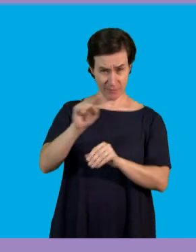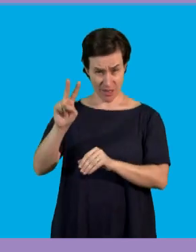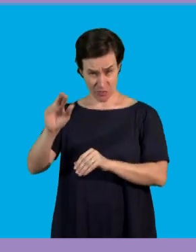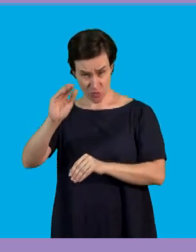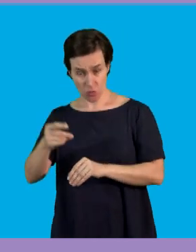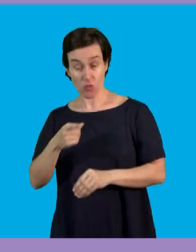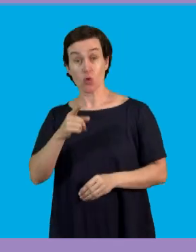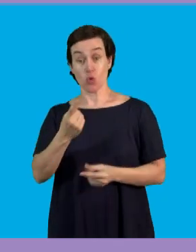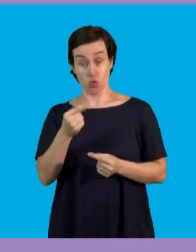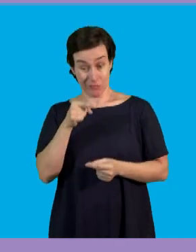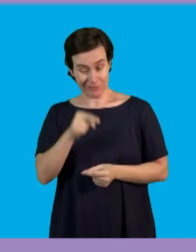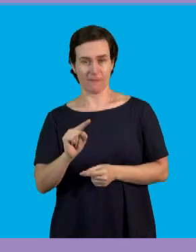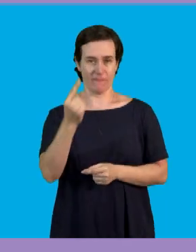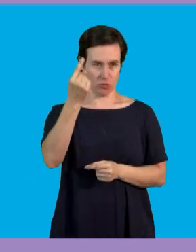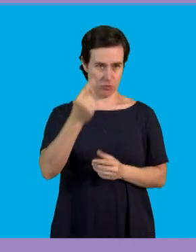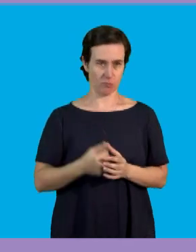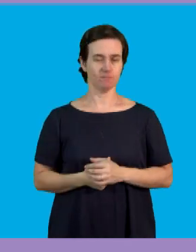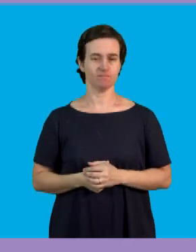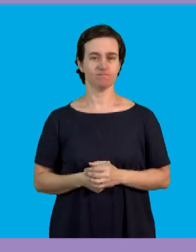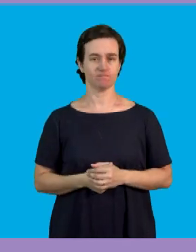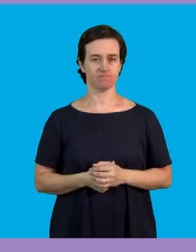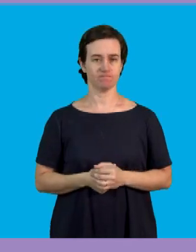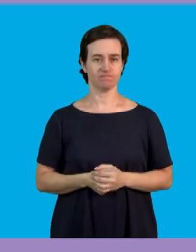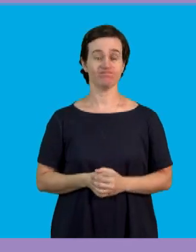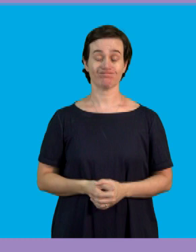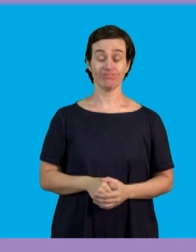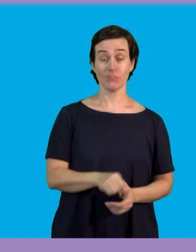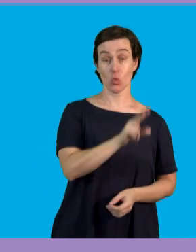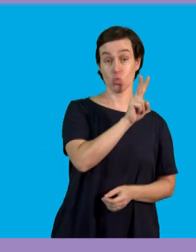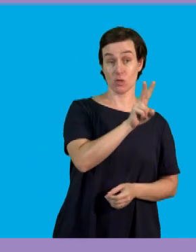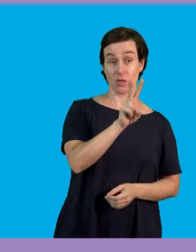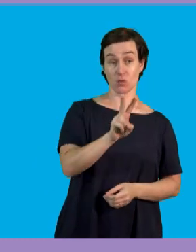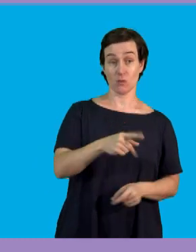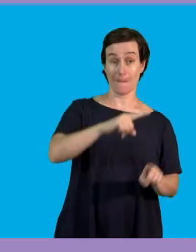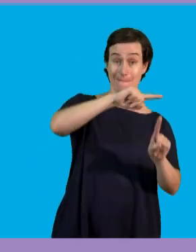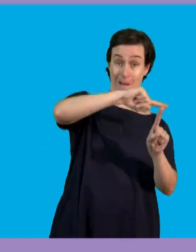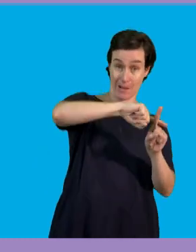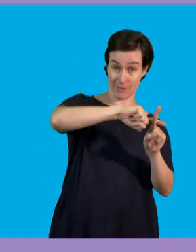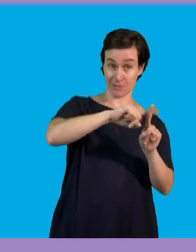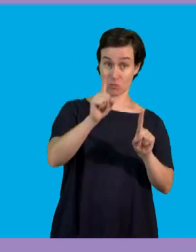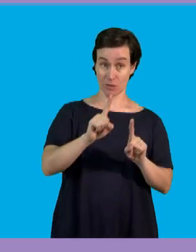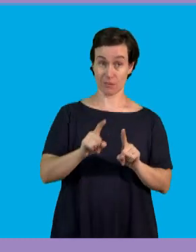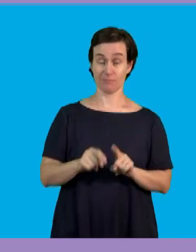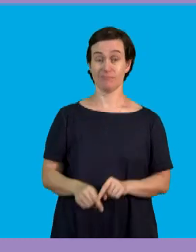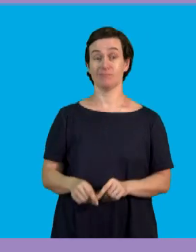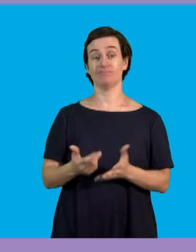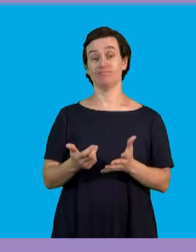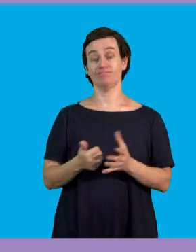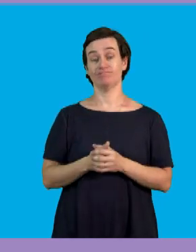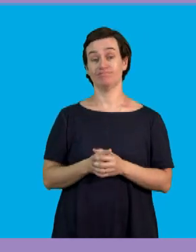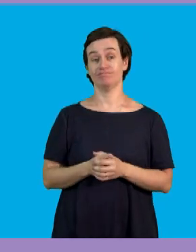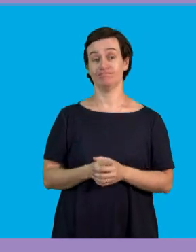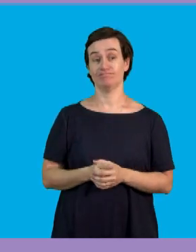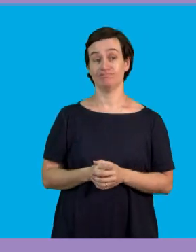22. So we have here 22 plus, and